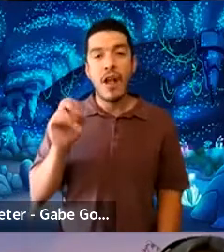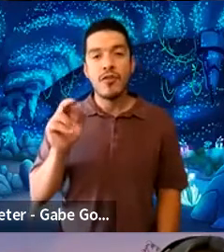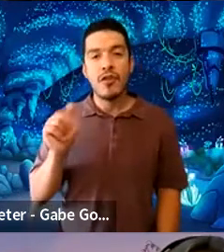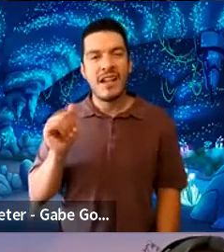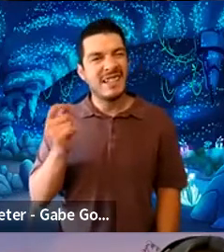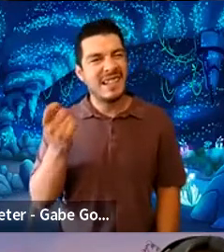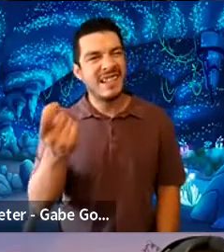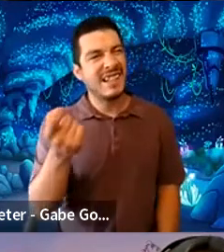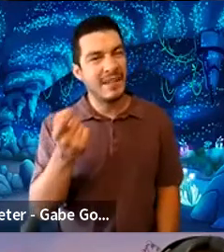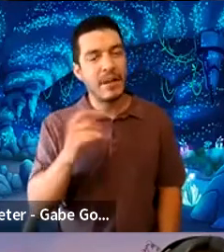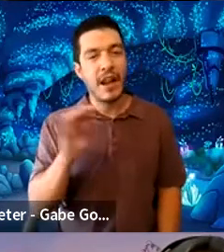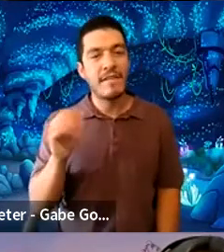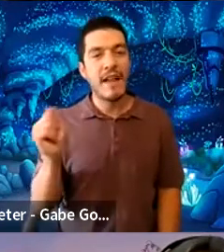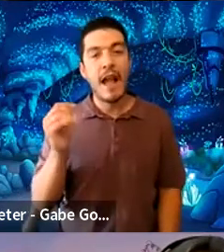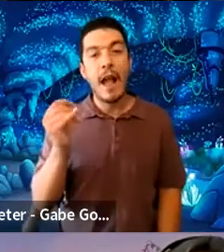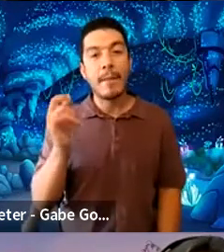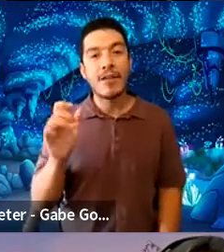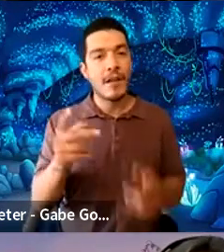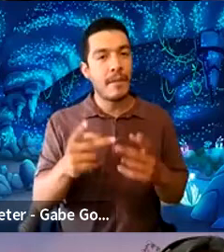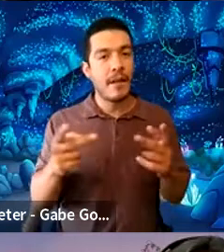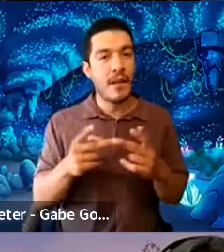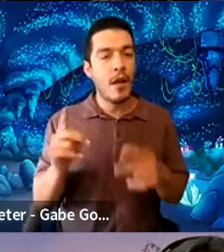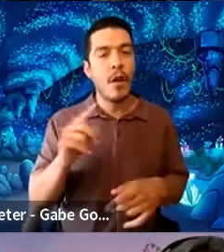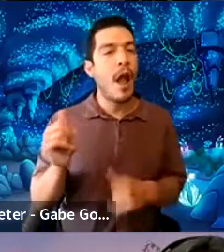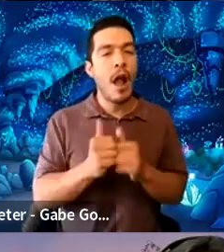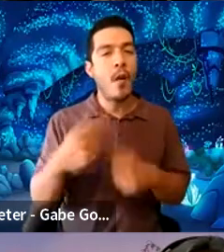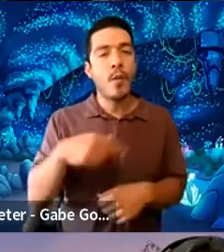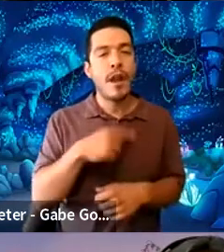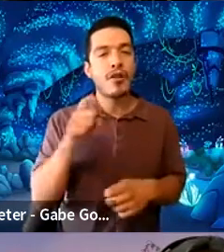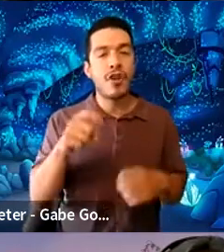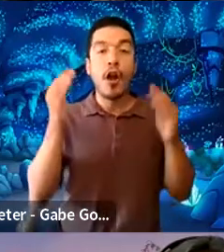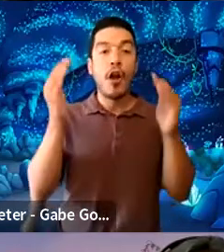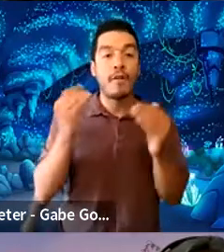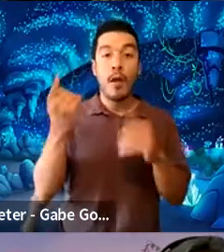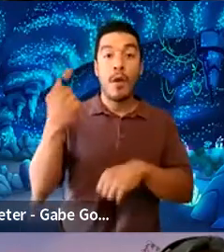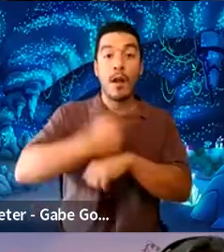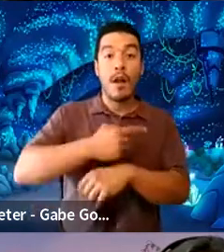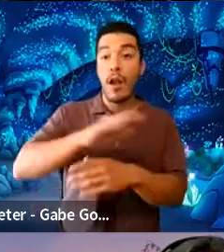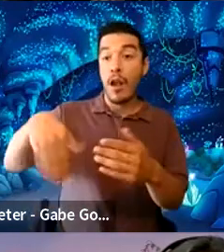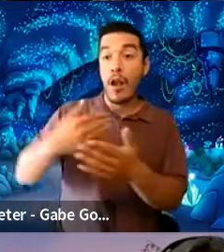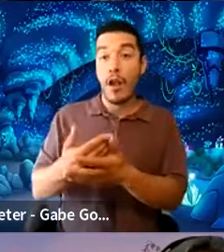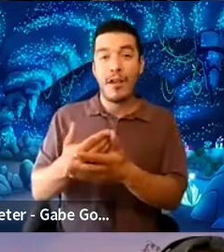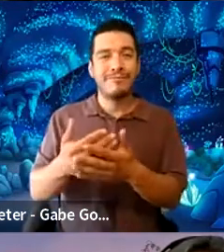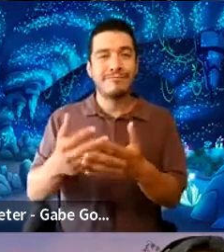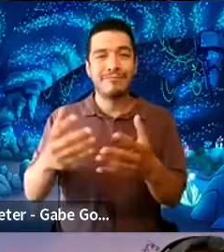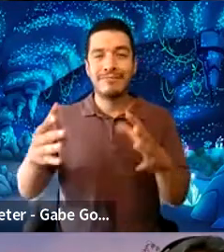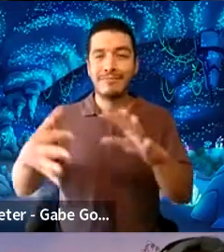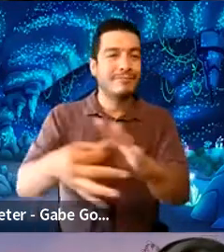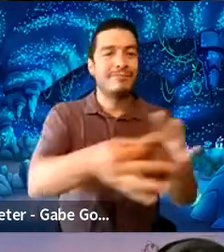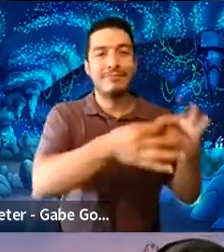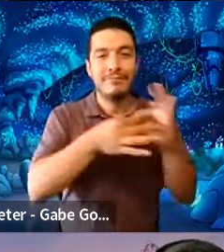of a magic utopia of how we should hopefully one day all just kind of meld together.